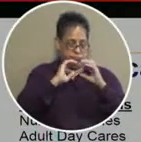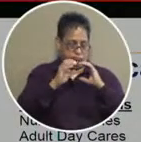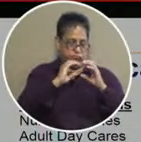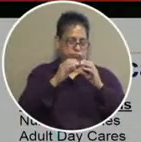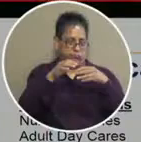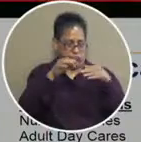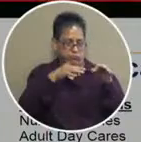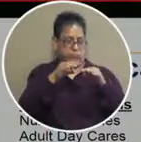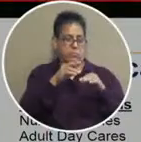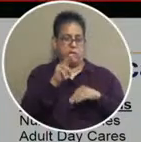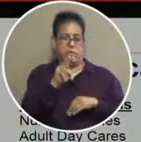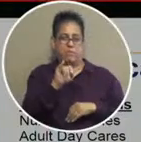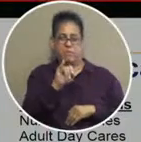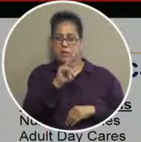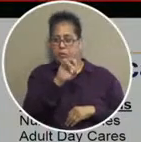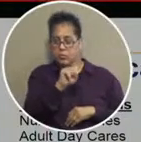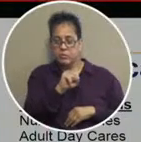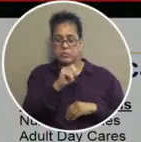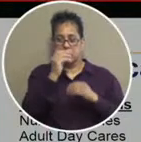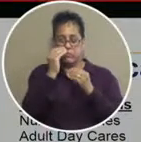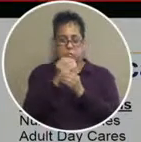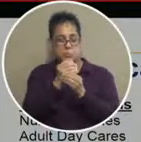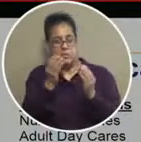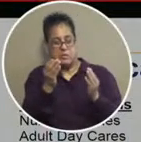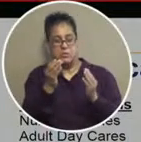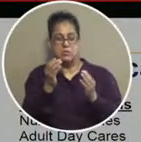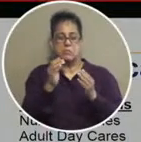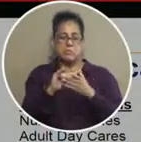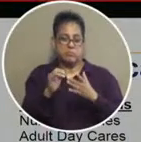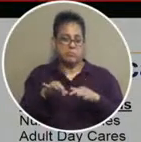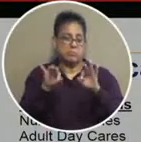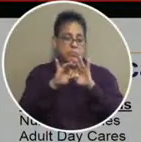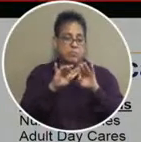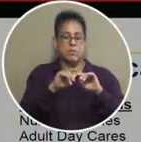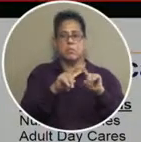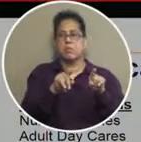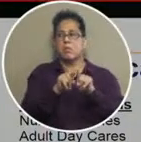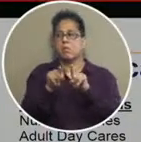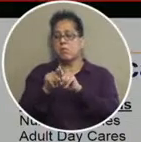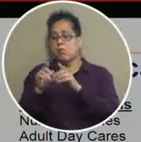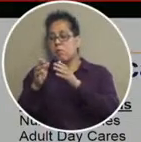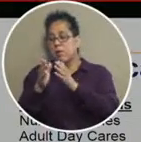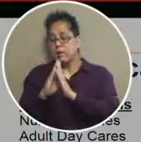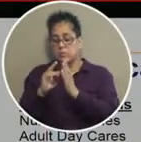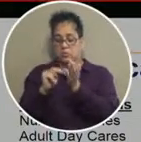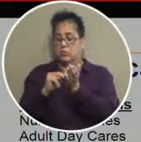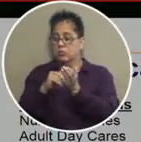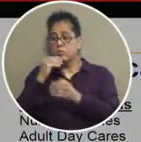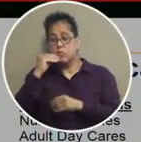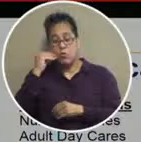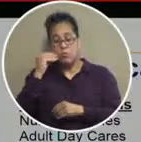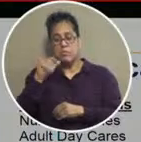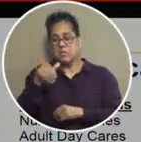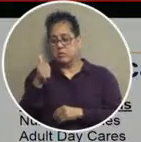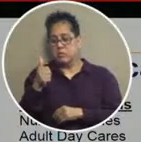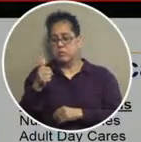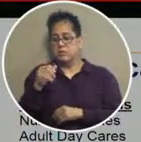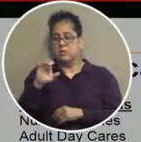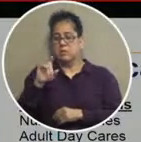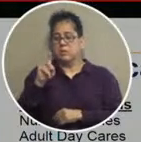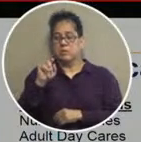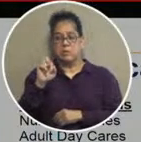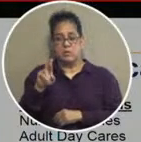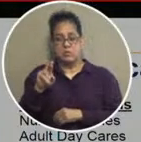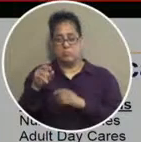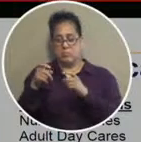the virus and information that's going to be important, but we're also asking nursing homes and others, as we're doing this cluster